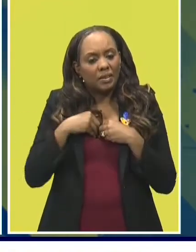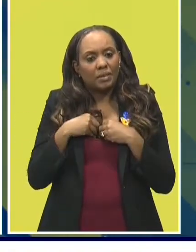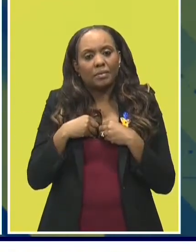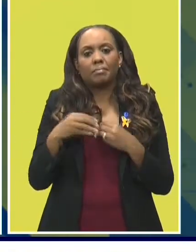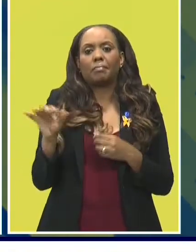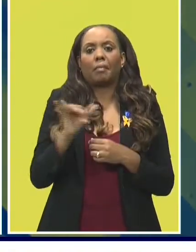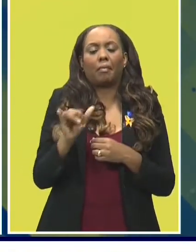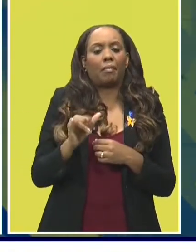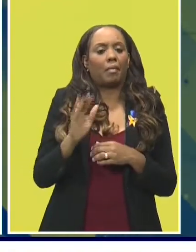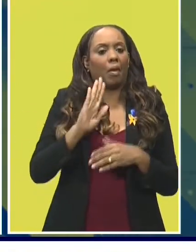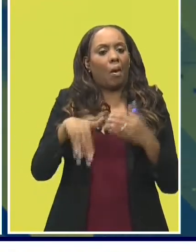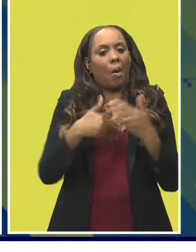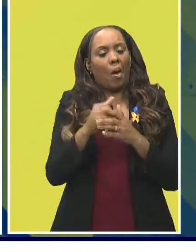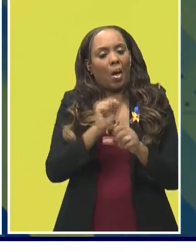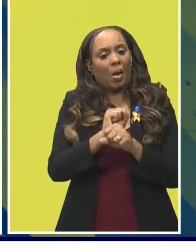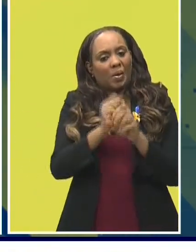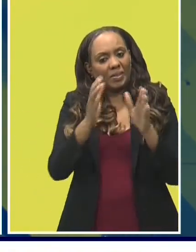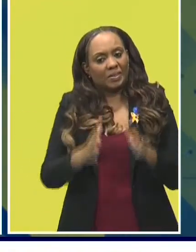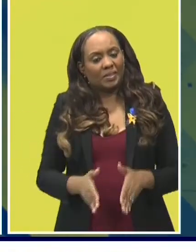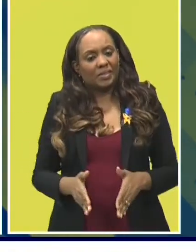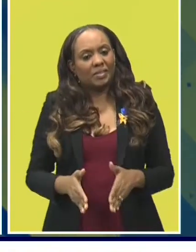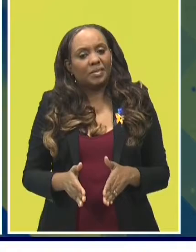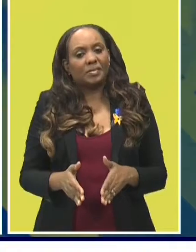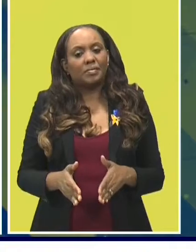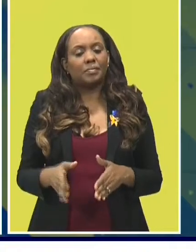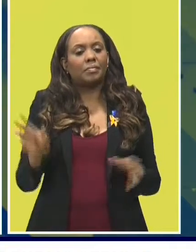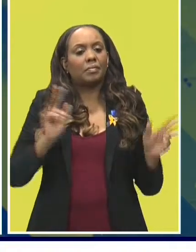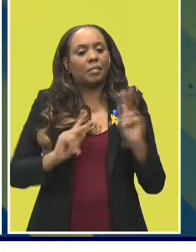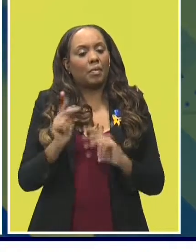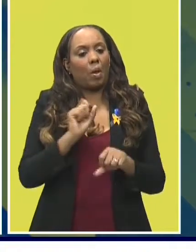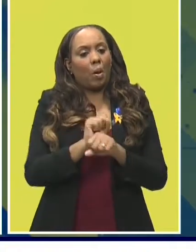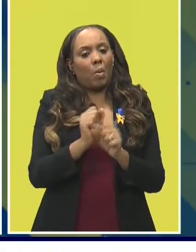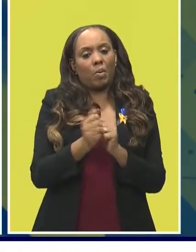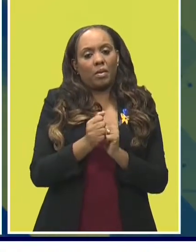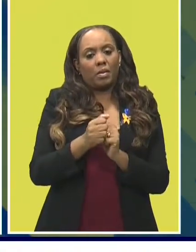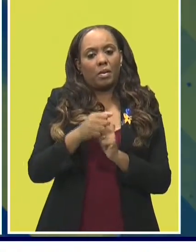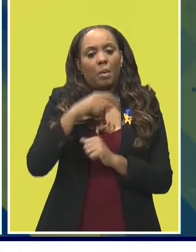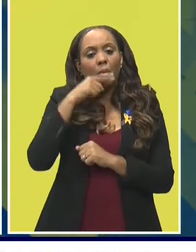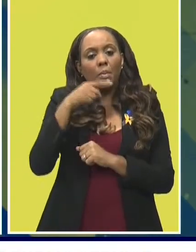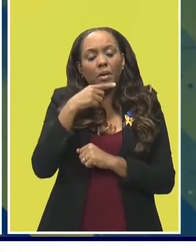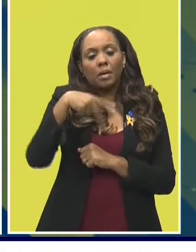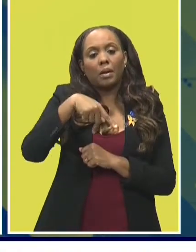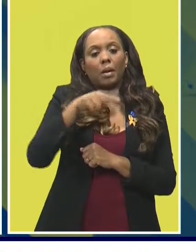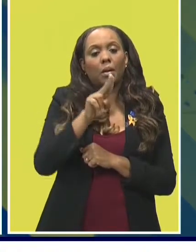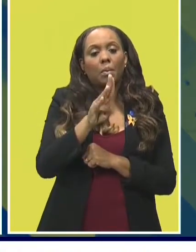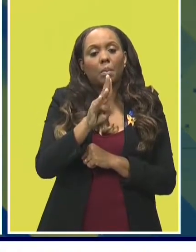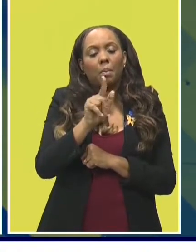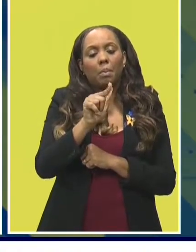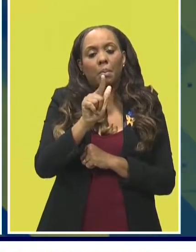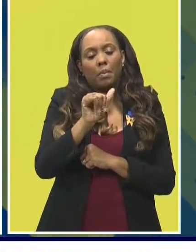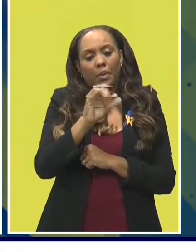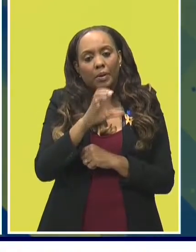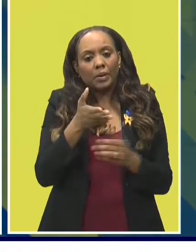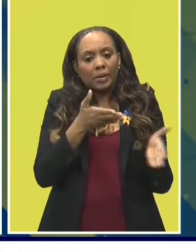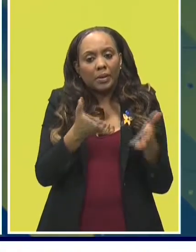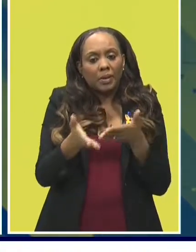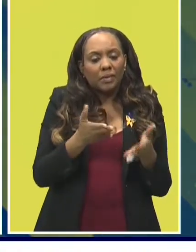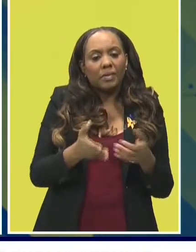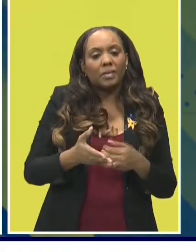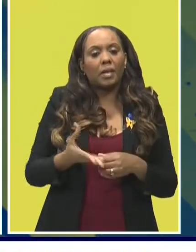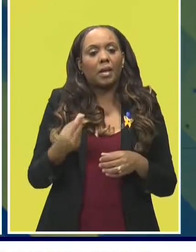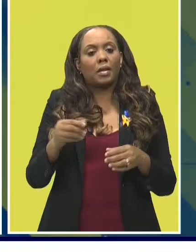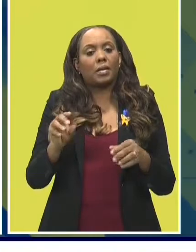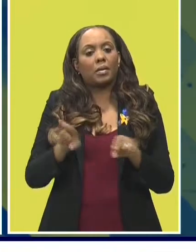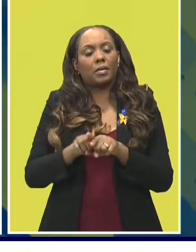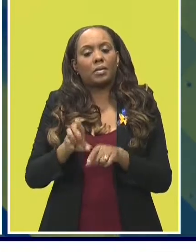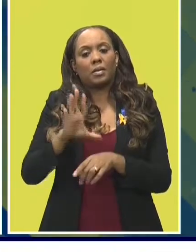every single employee, those within the public service, and I may and must add, those within the